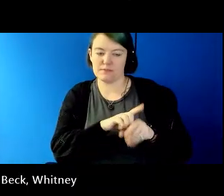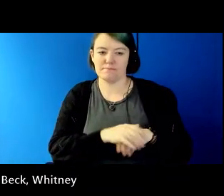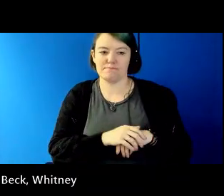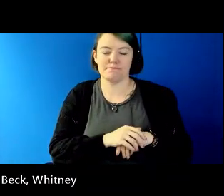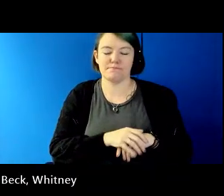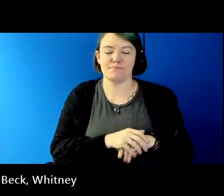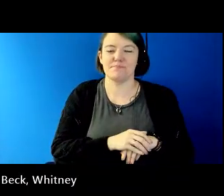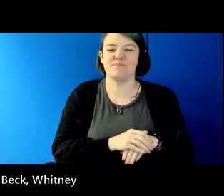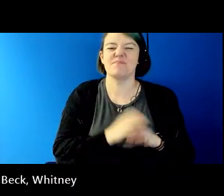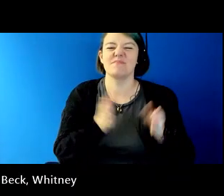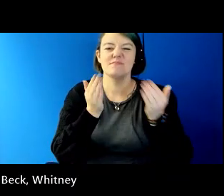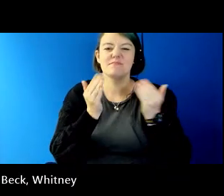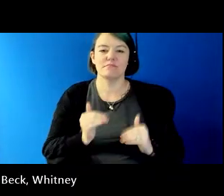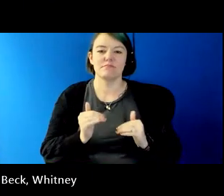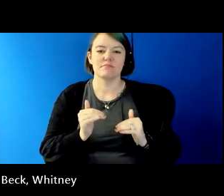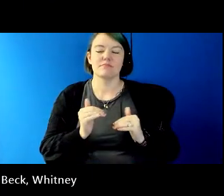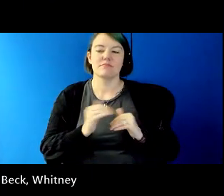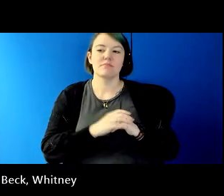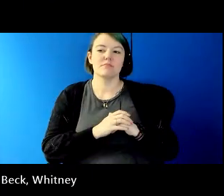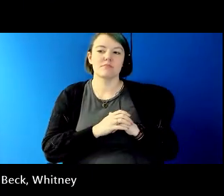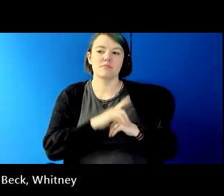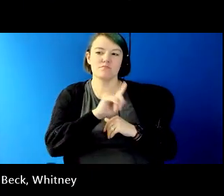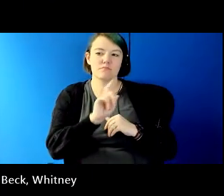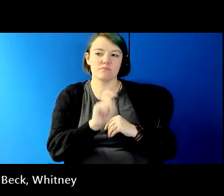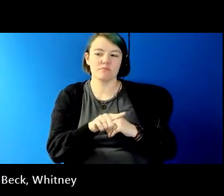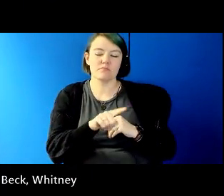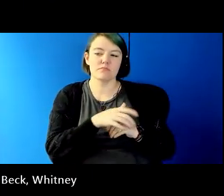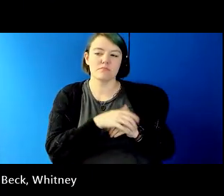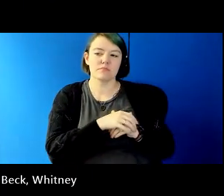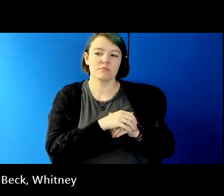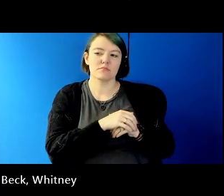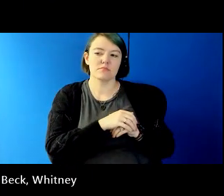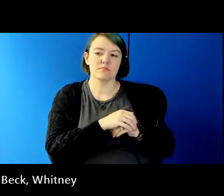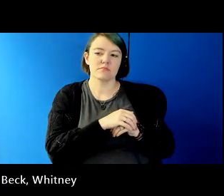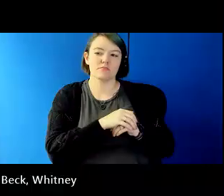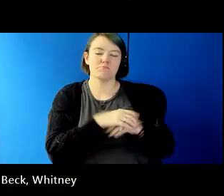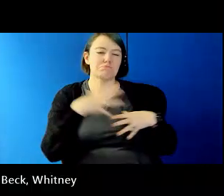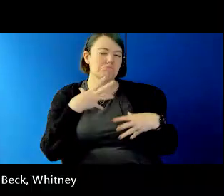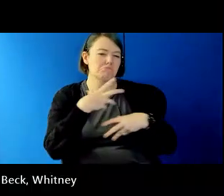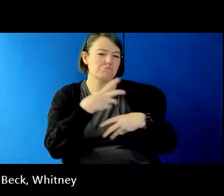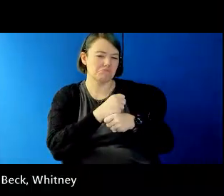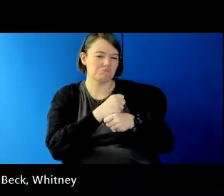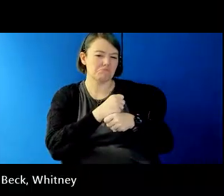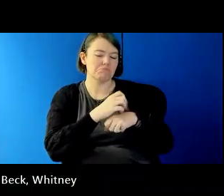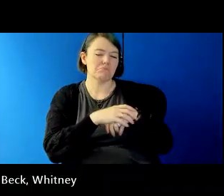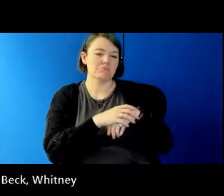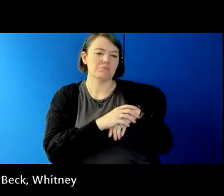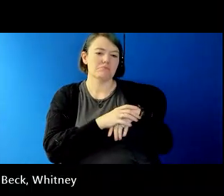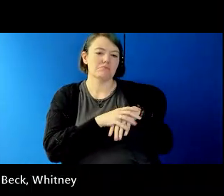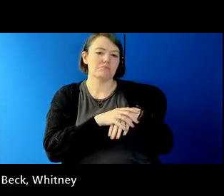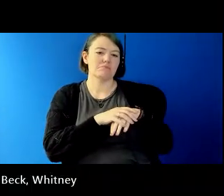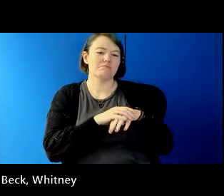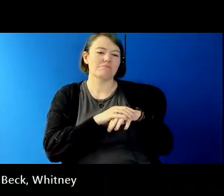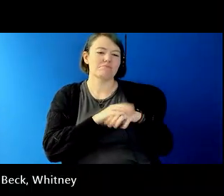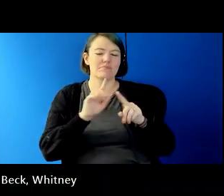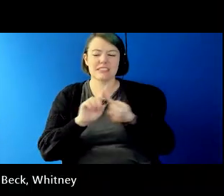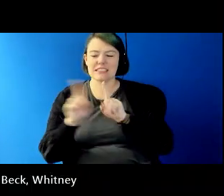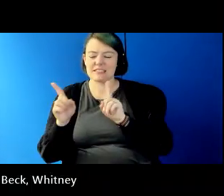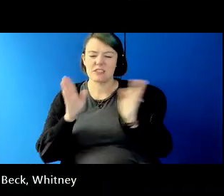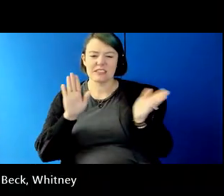good. And then we just had one more that I can quickly summarize. Asking a difference between able